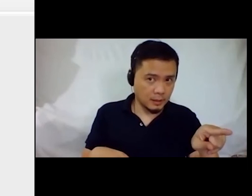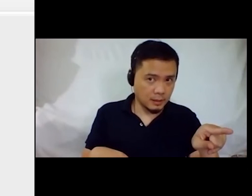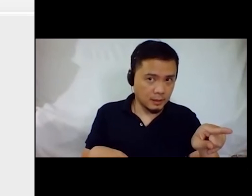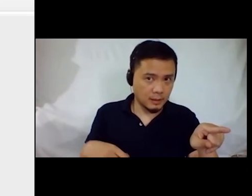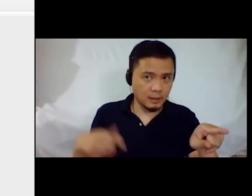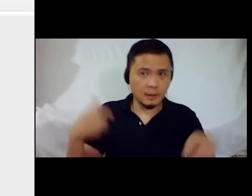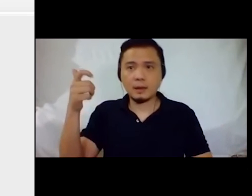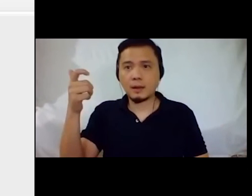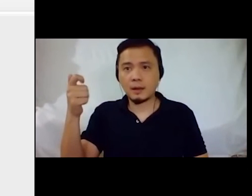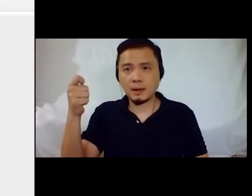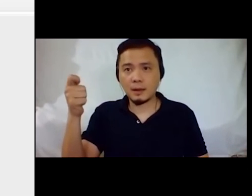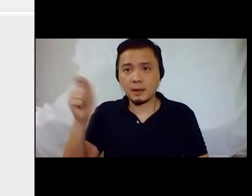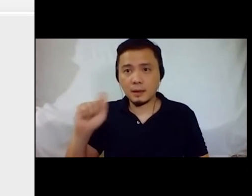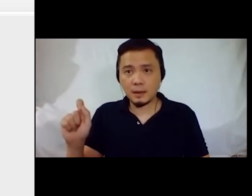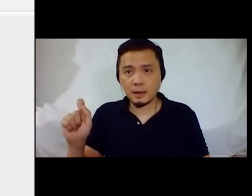moving. Uh,